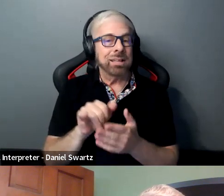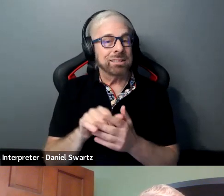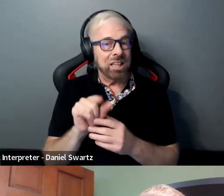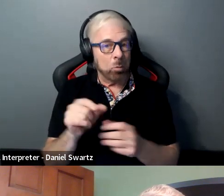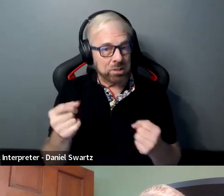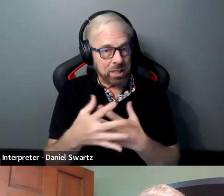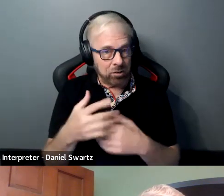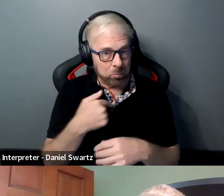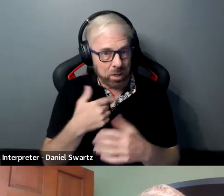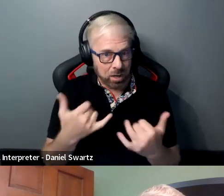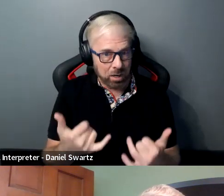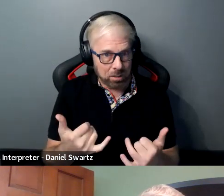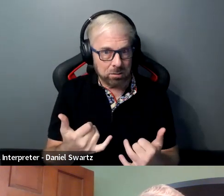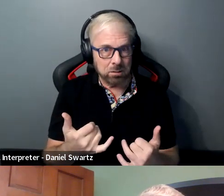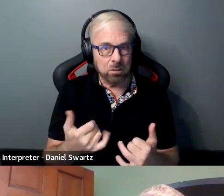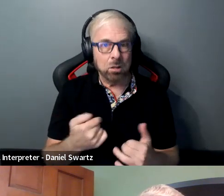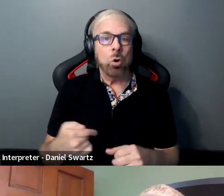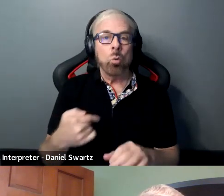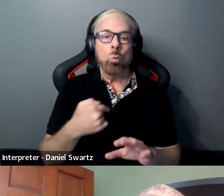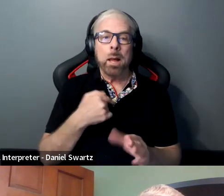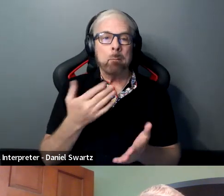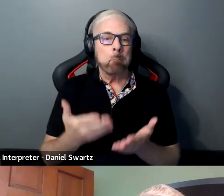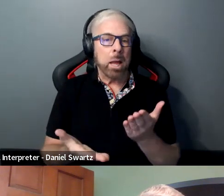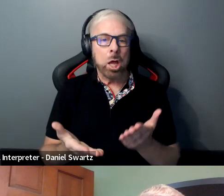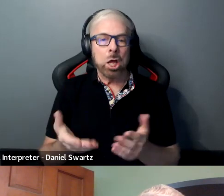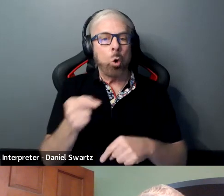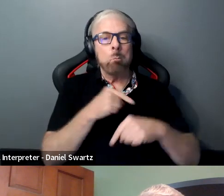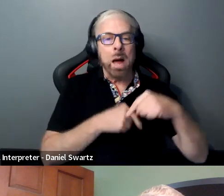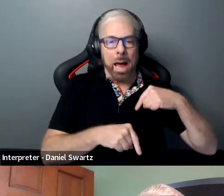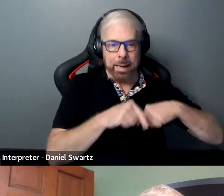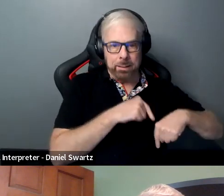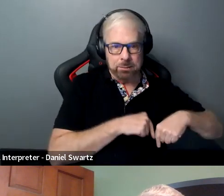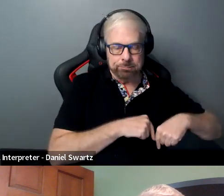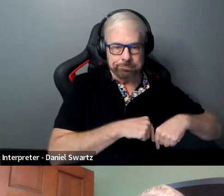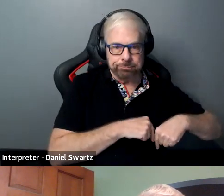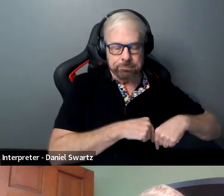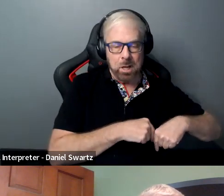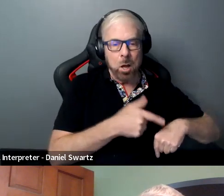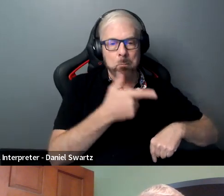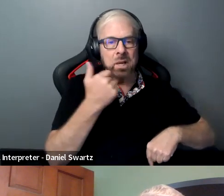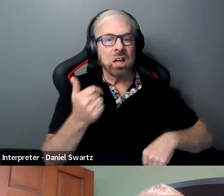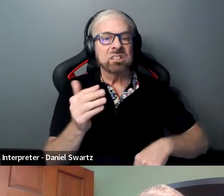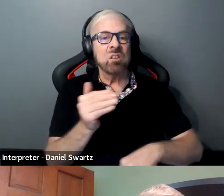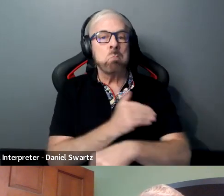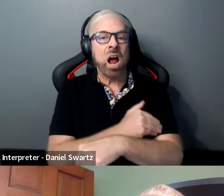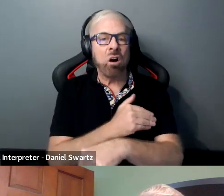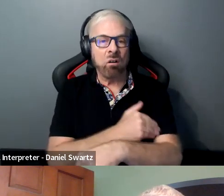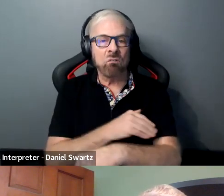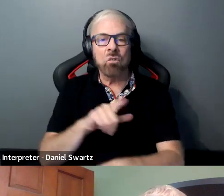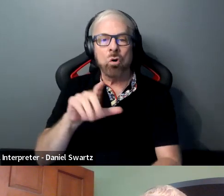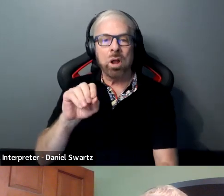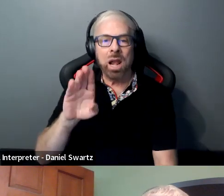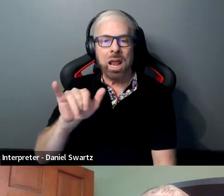to me right now that we might go backwards because of powerful lobbyists or because